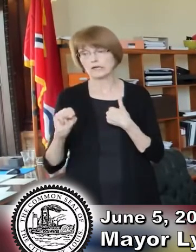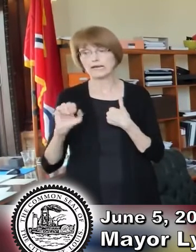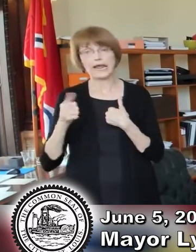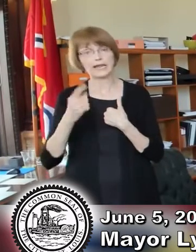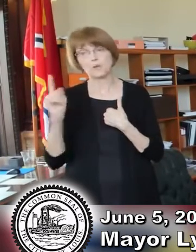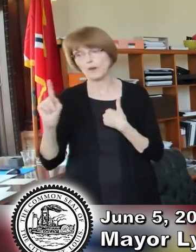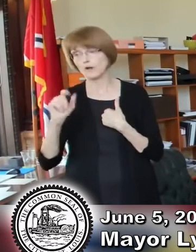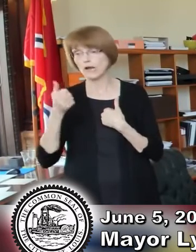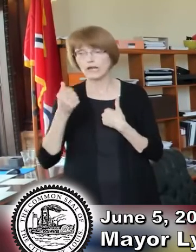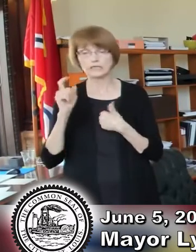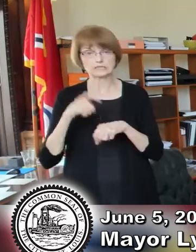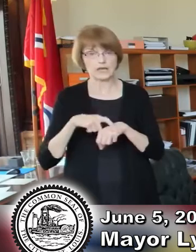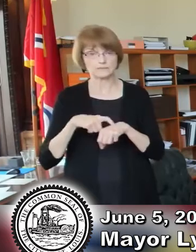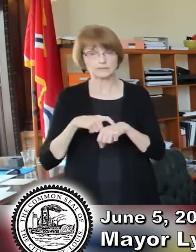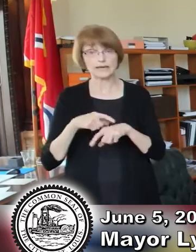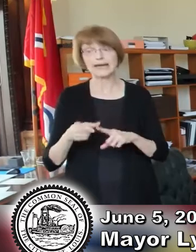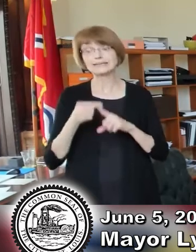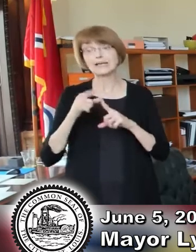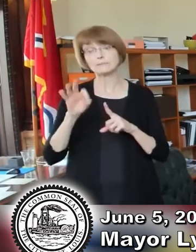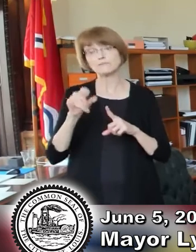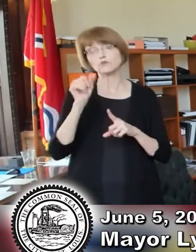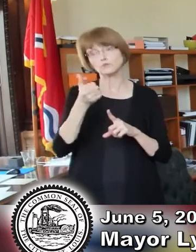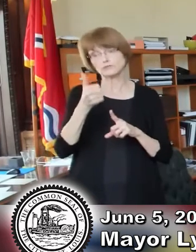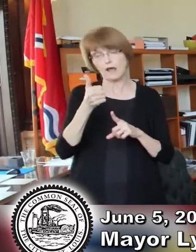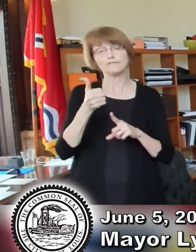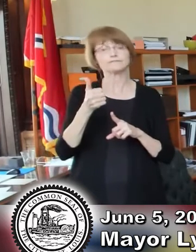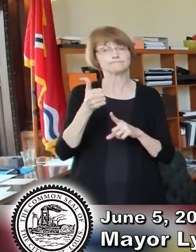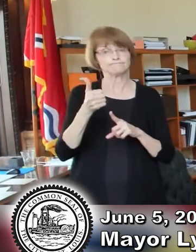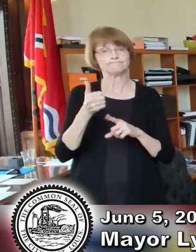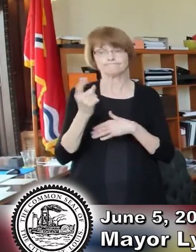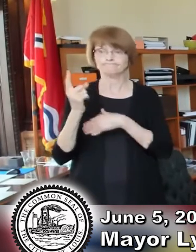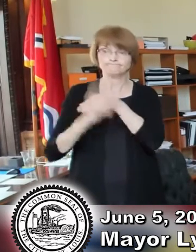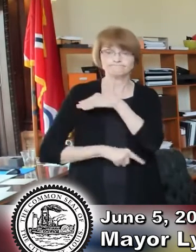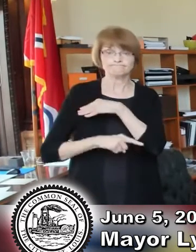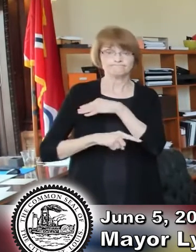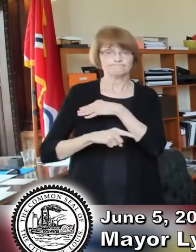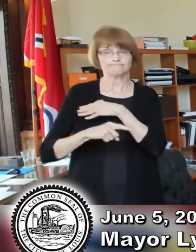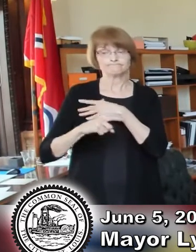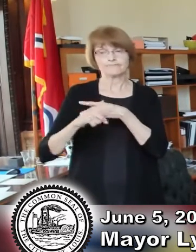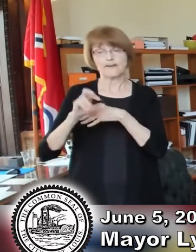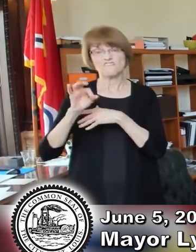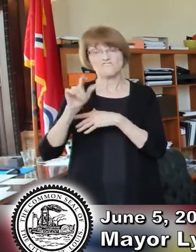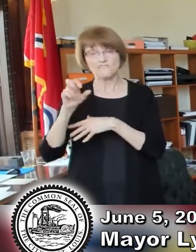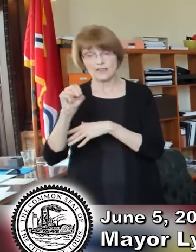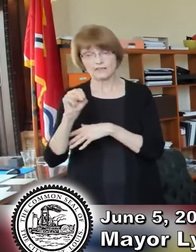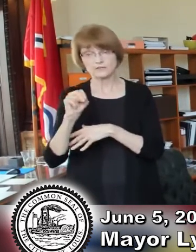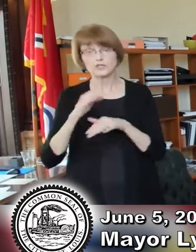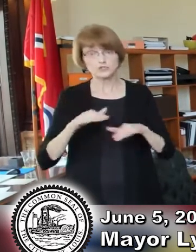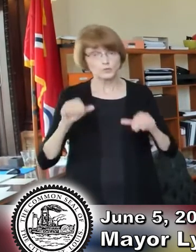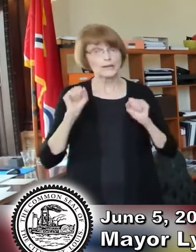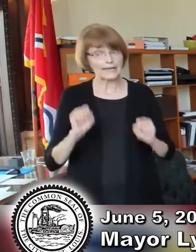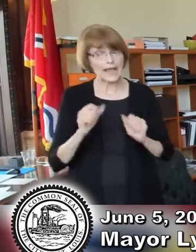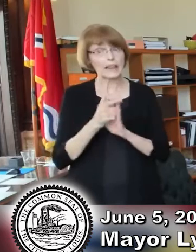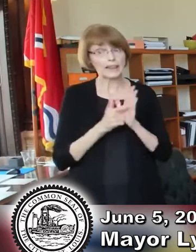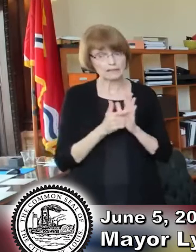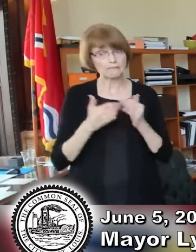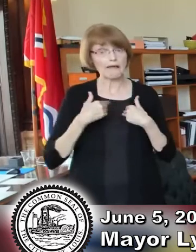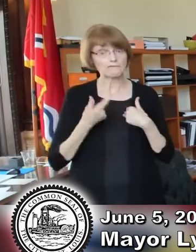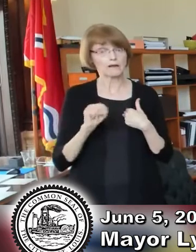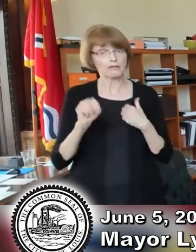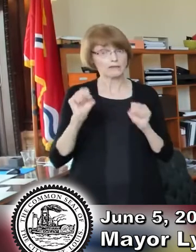exception to it, and that is if you're a convicted felon. Children can carry guns in the state of Missouri legally.